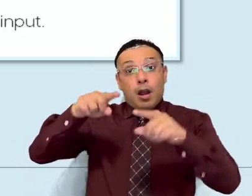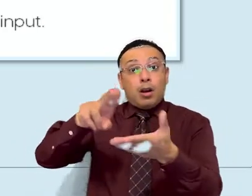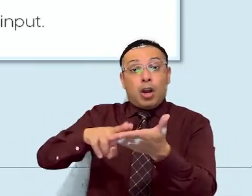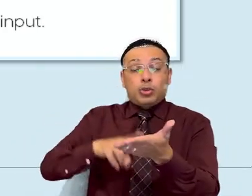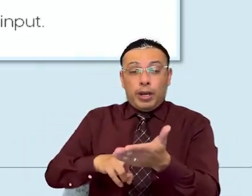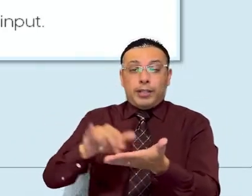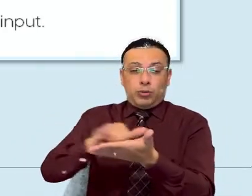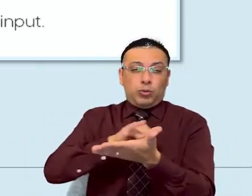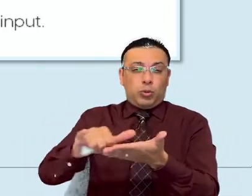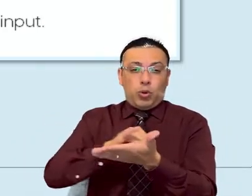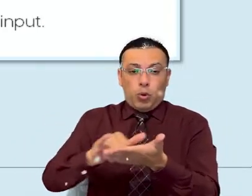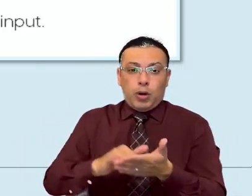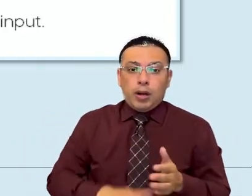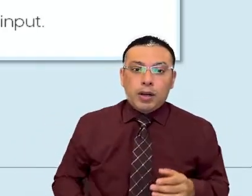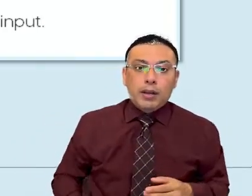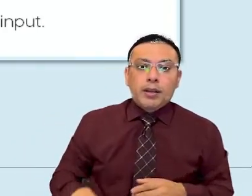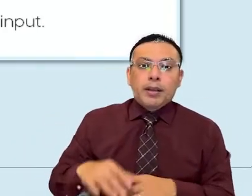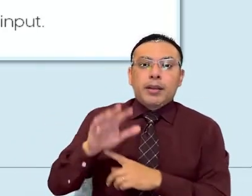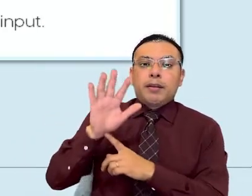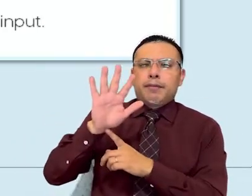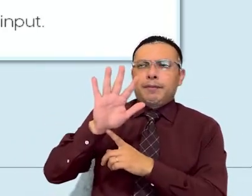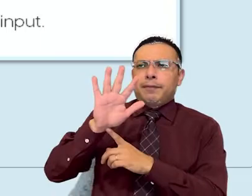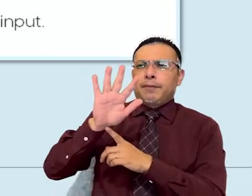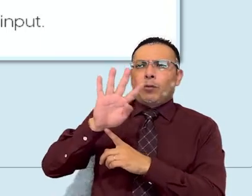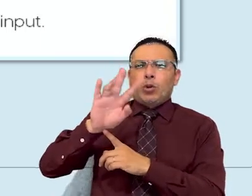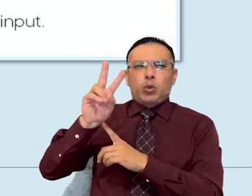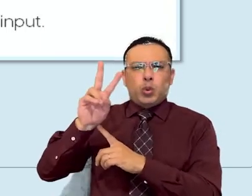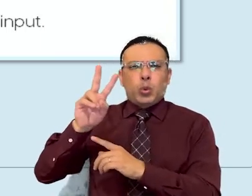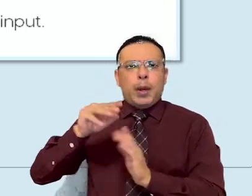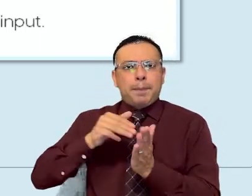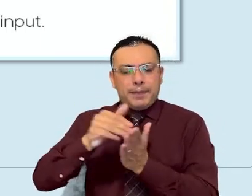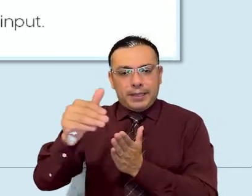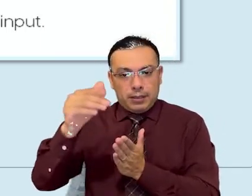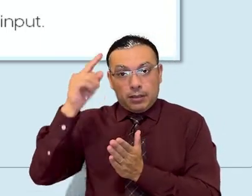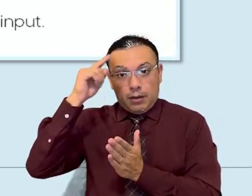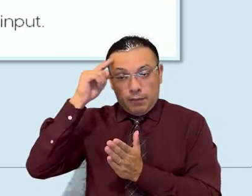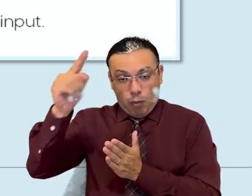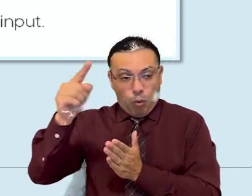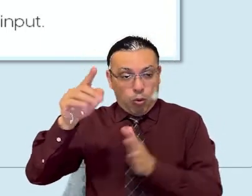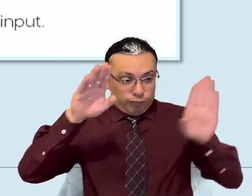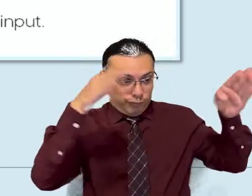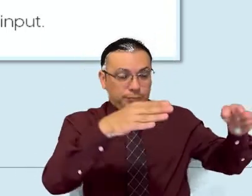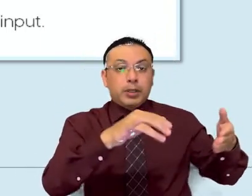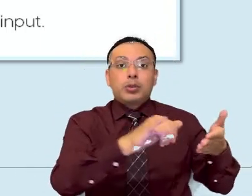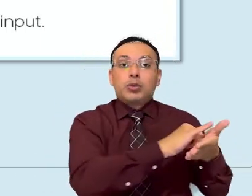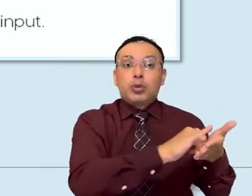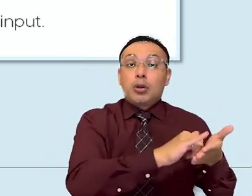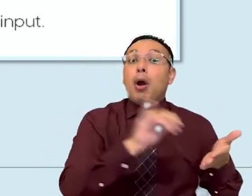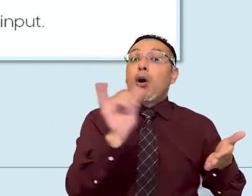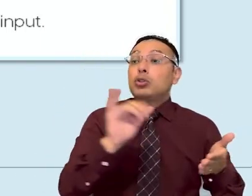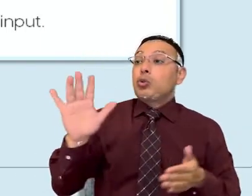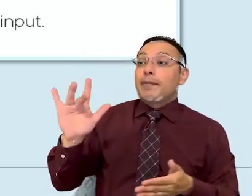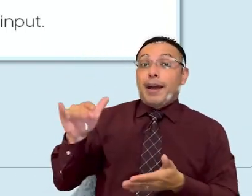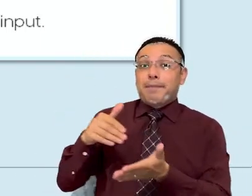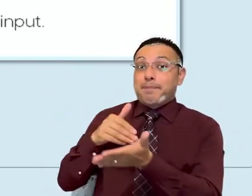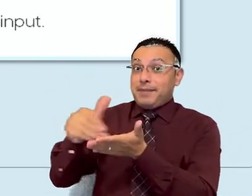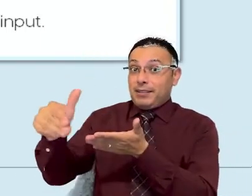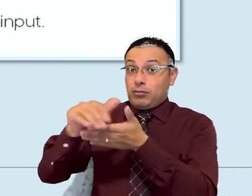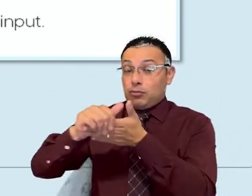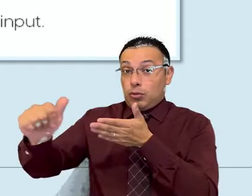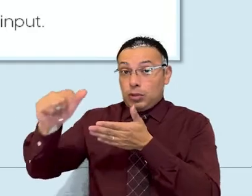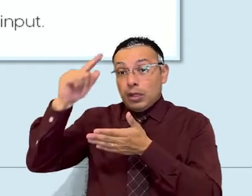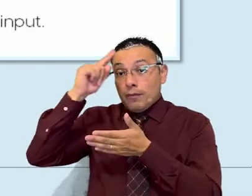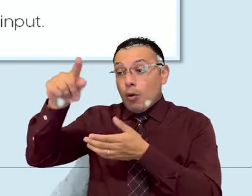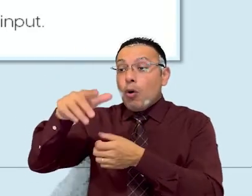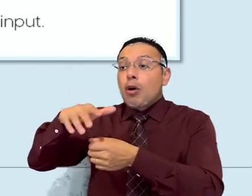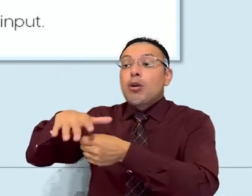$52 million in community benefits specific to New York, but it also includes $25 million to support the regional monitoring of wildlife